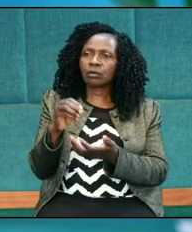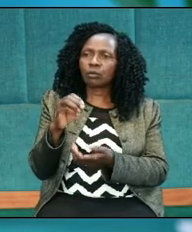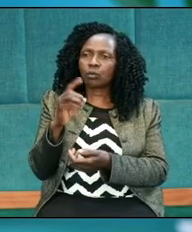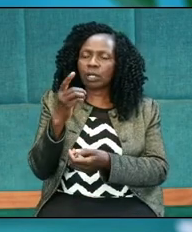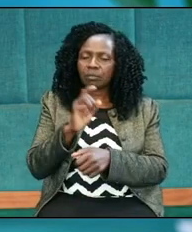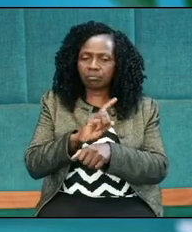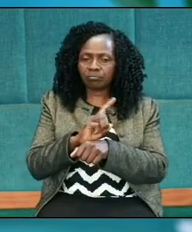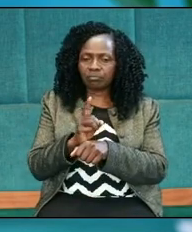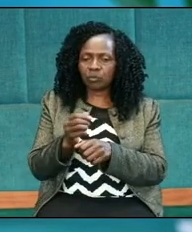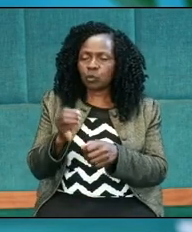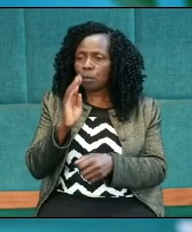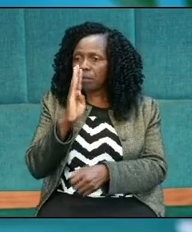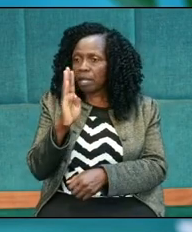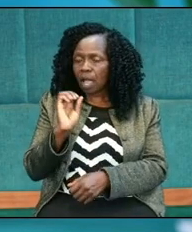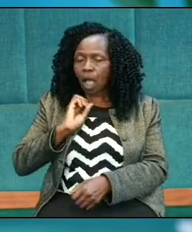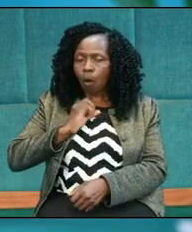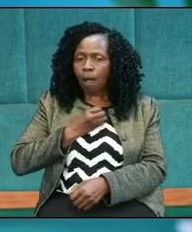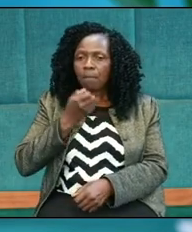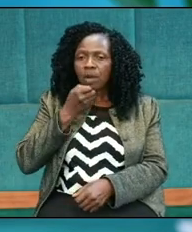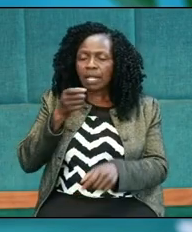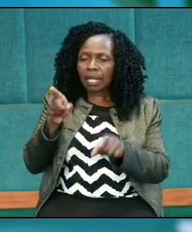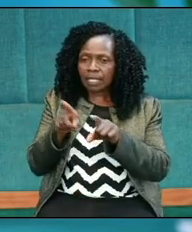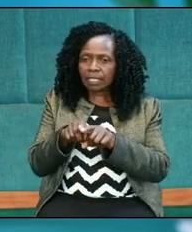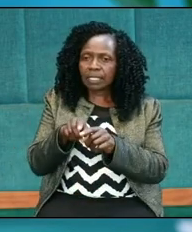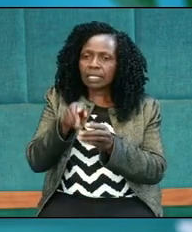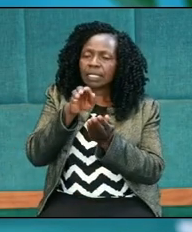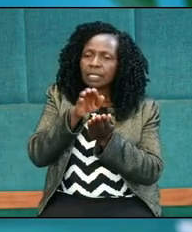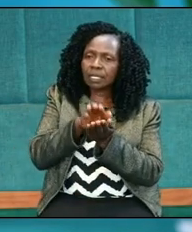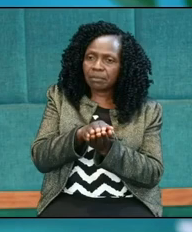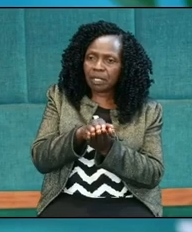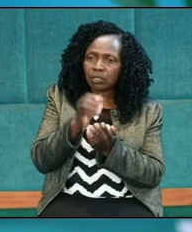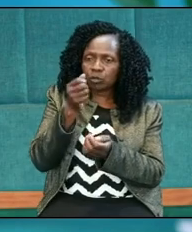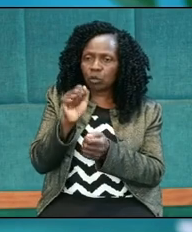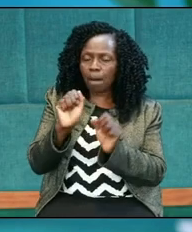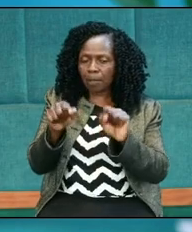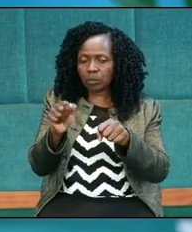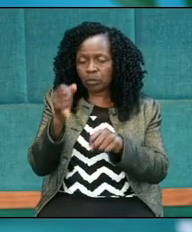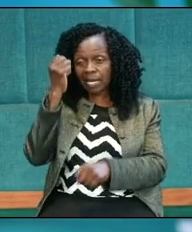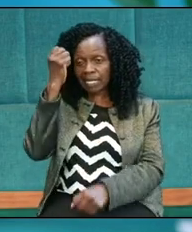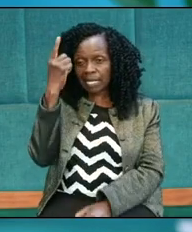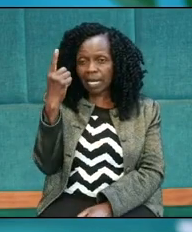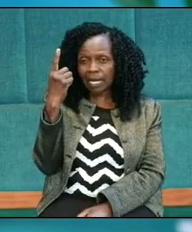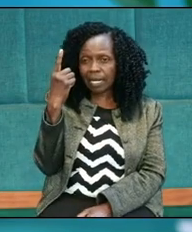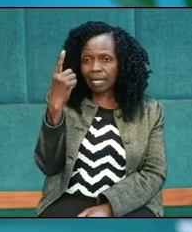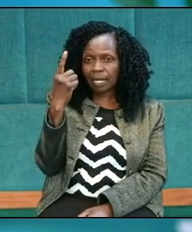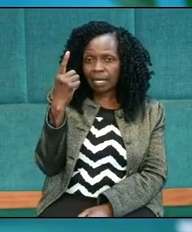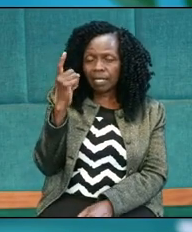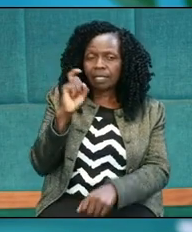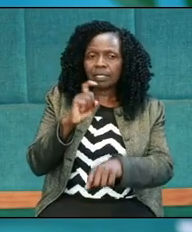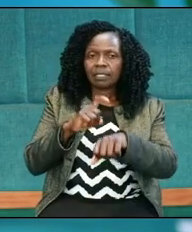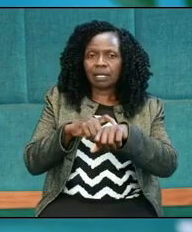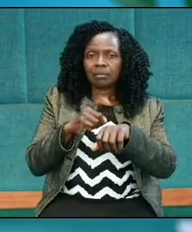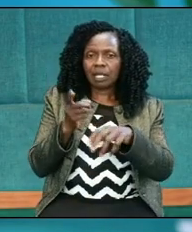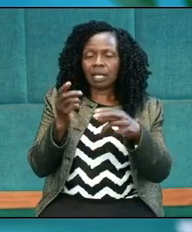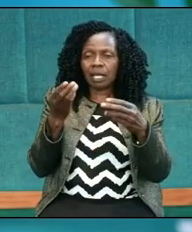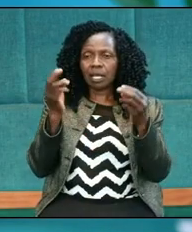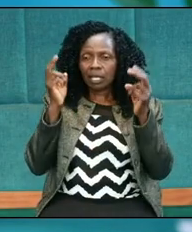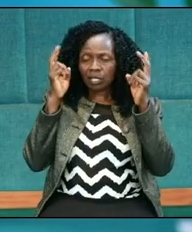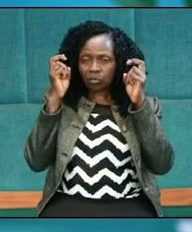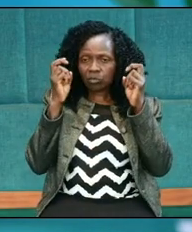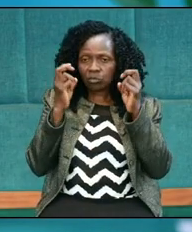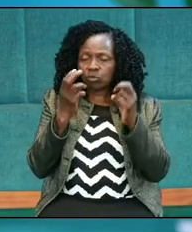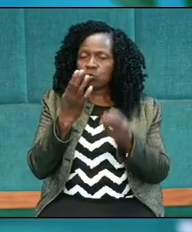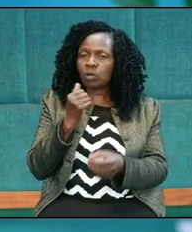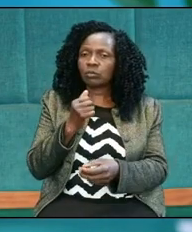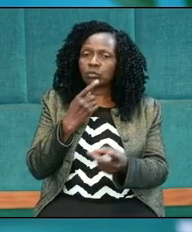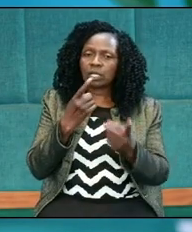to be our brother's keepers so that we can be able to understand when they have issues that they want to tell